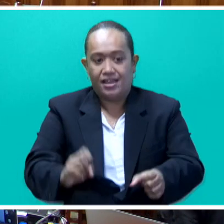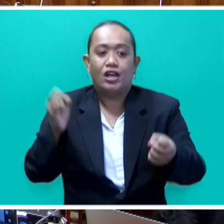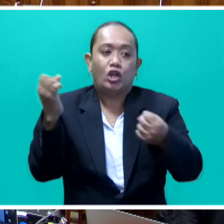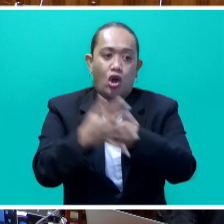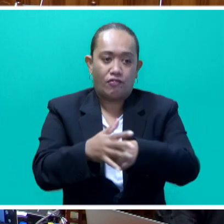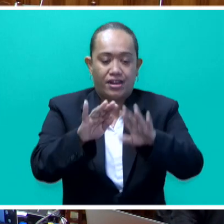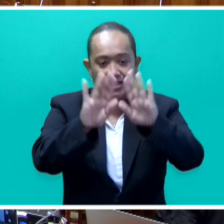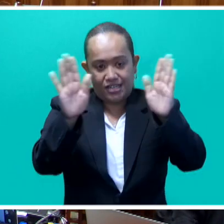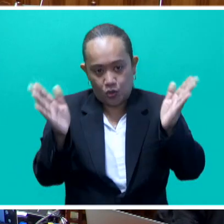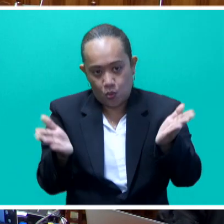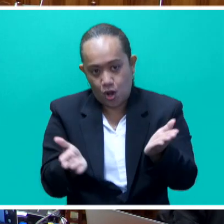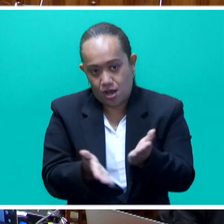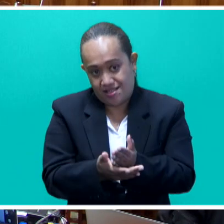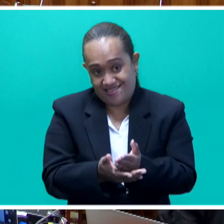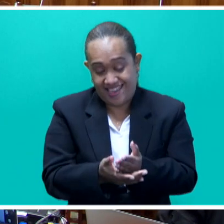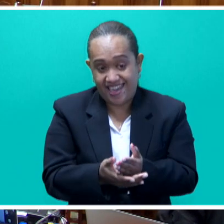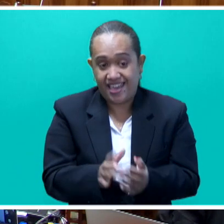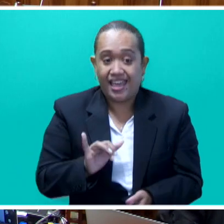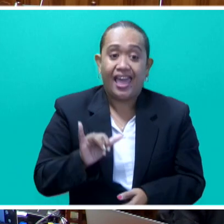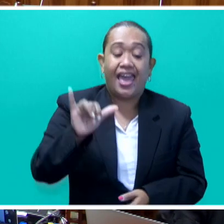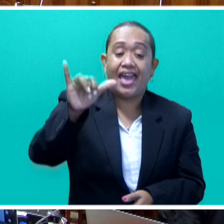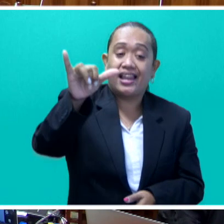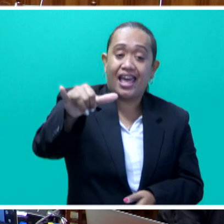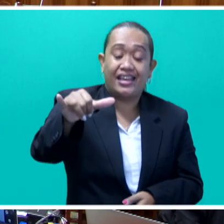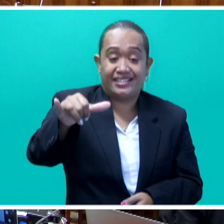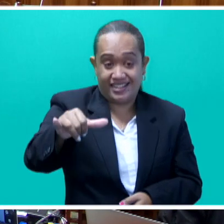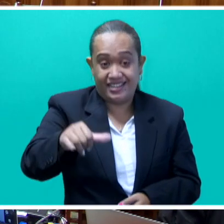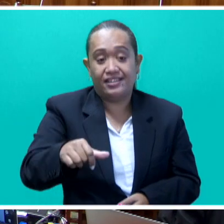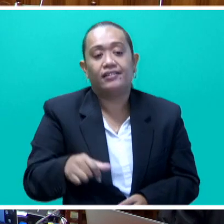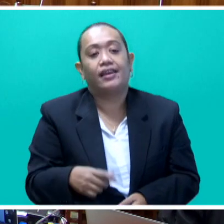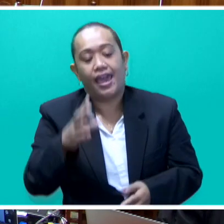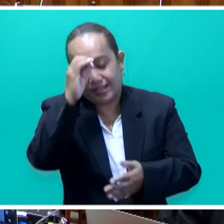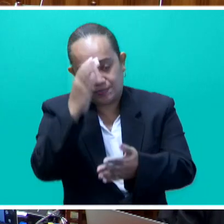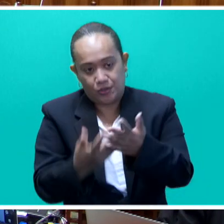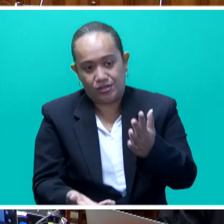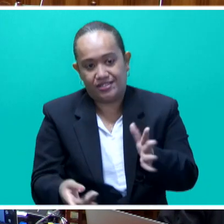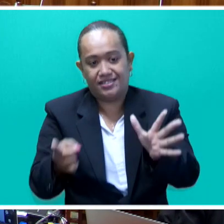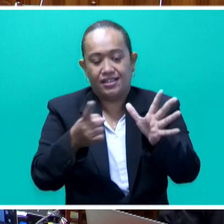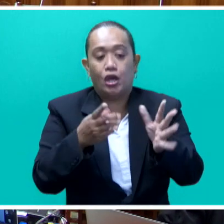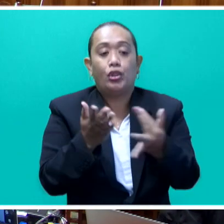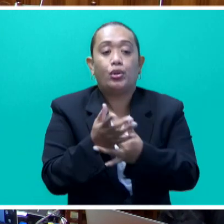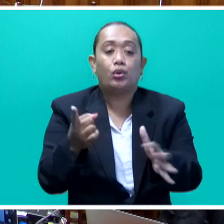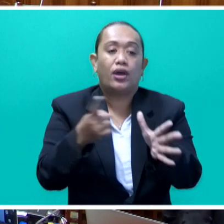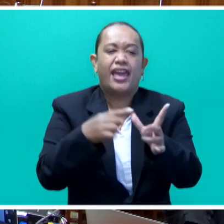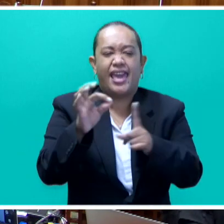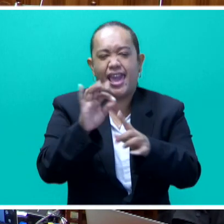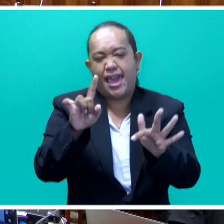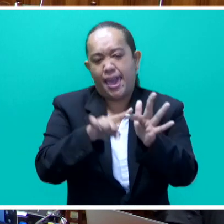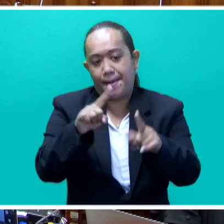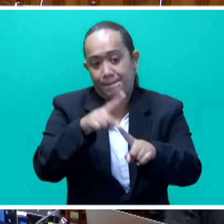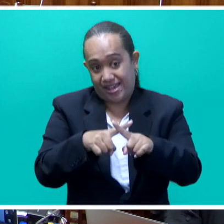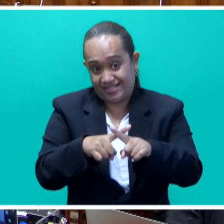world by the Airline Passenger Experience Association, APEX, and simplifying. Mr. Speaker,